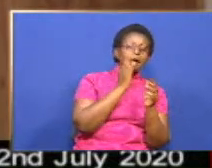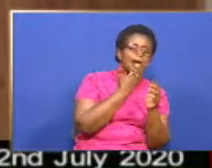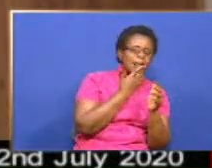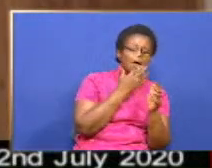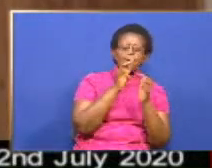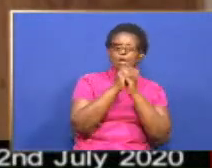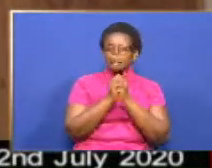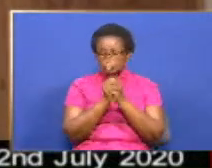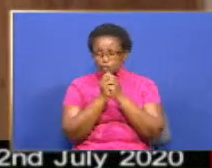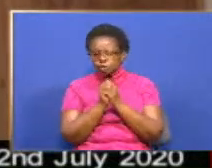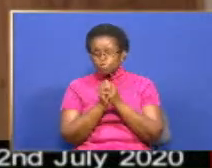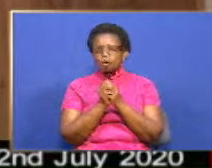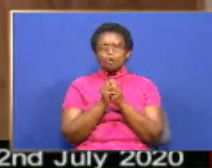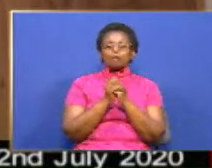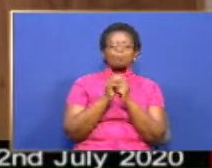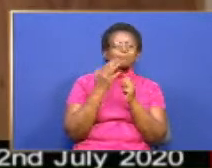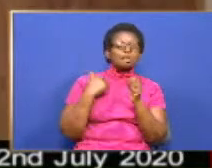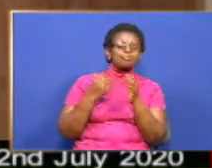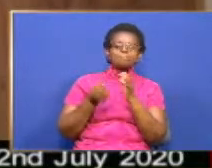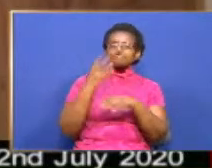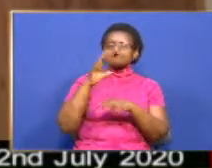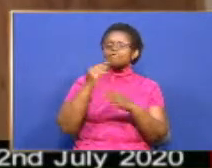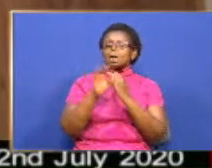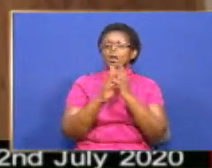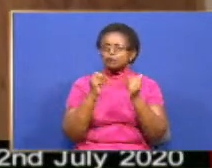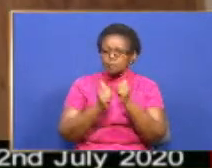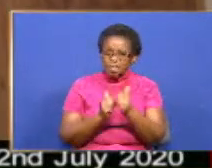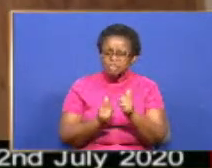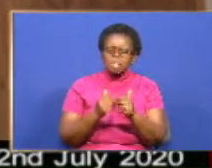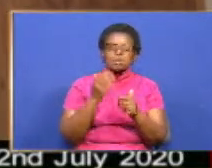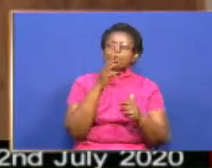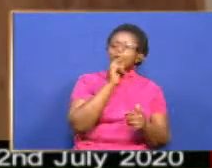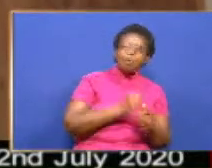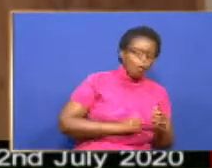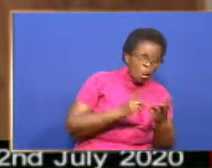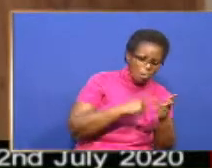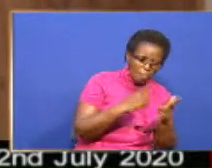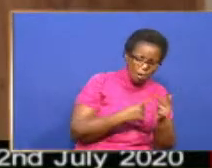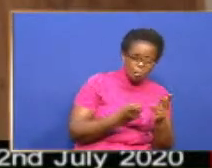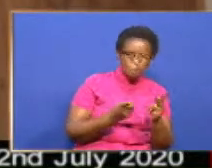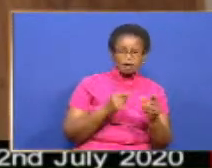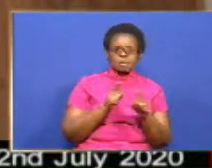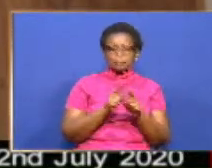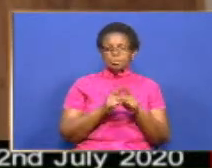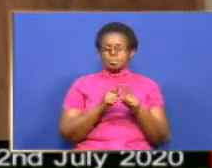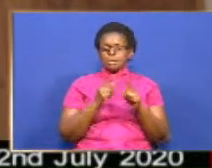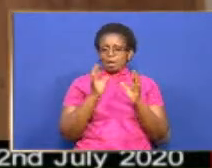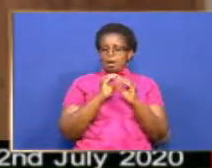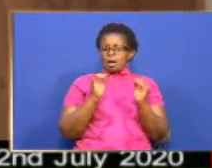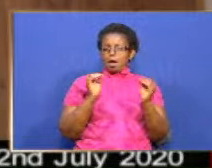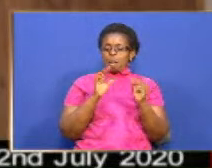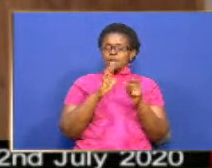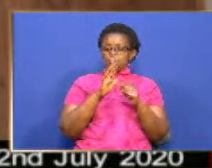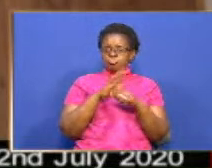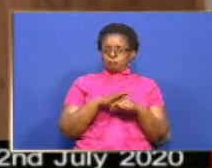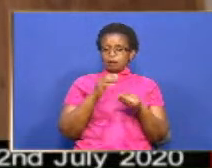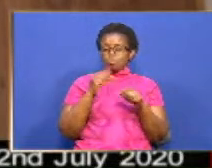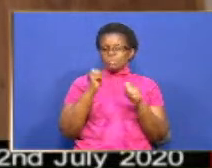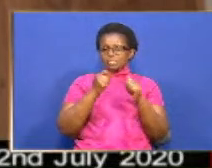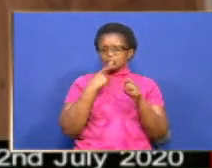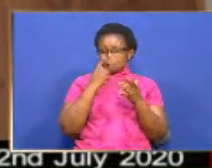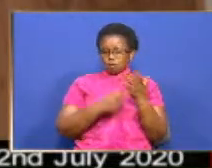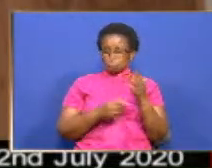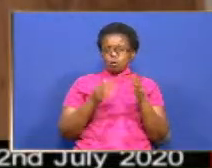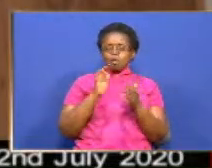country, age, among others. The principles of non-refoulement, which provide that no one